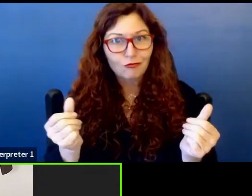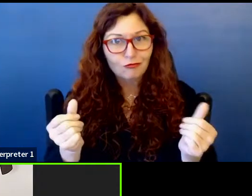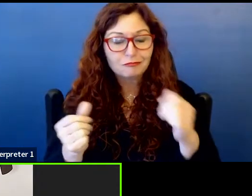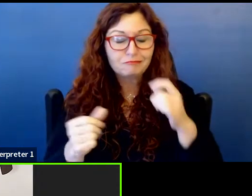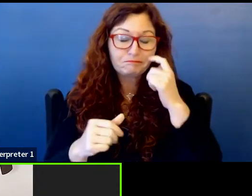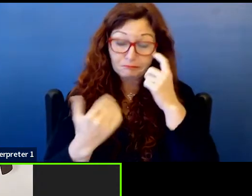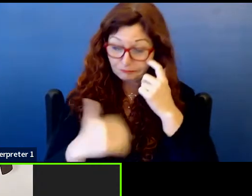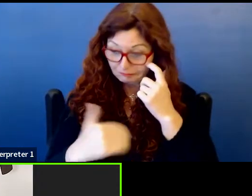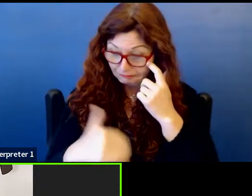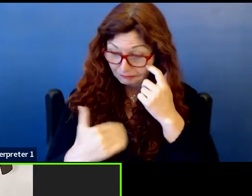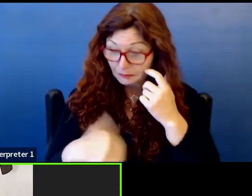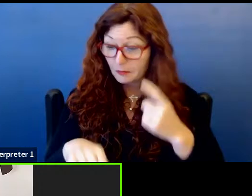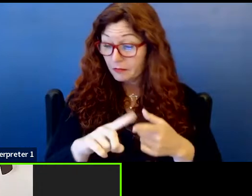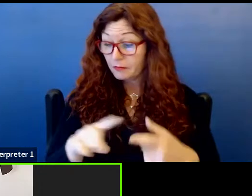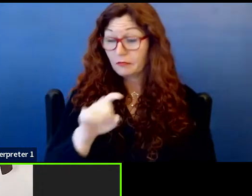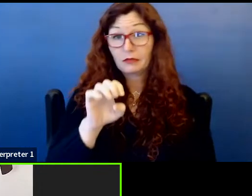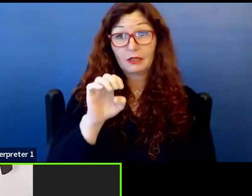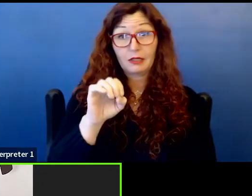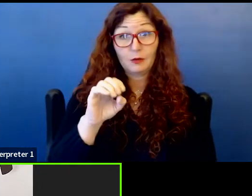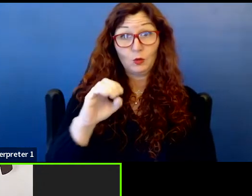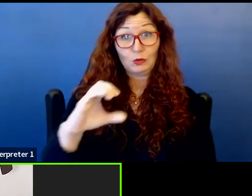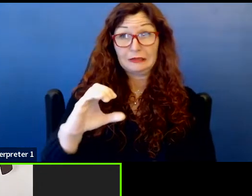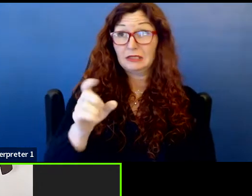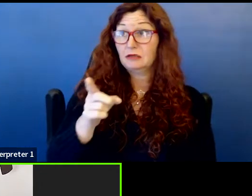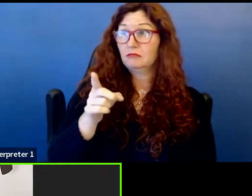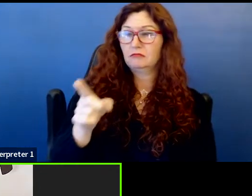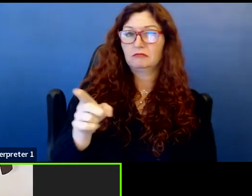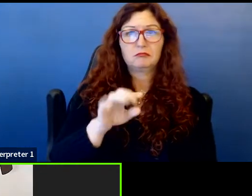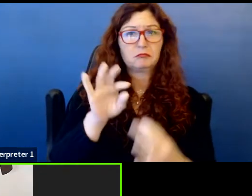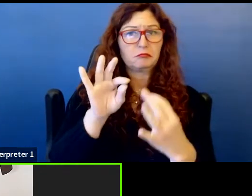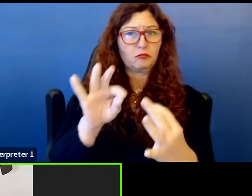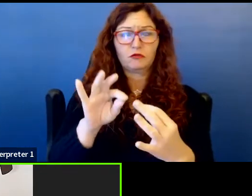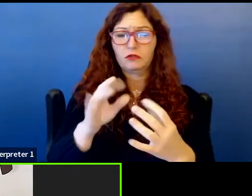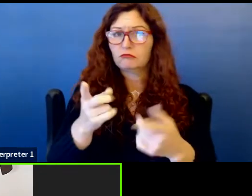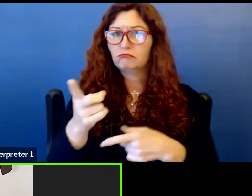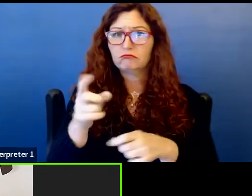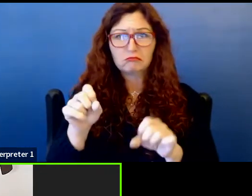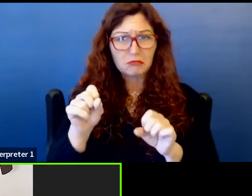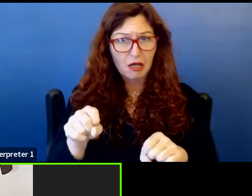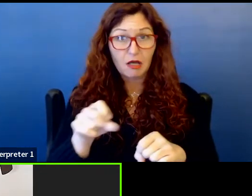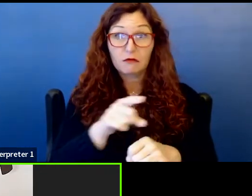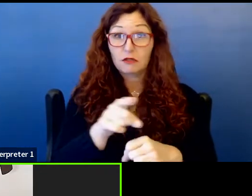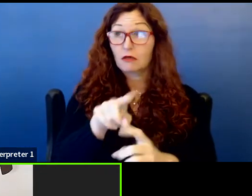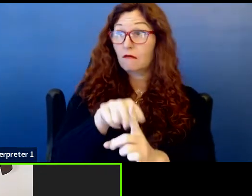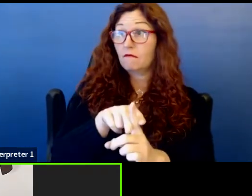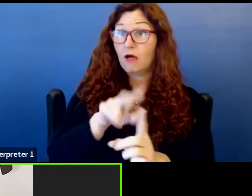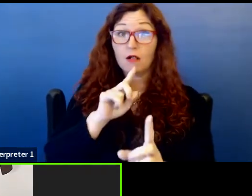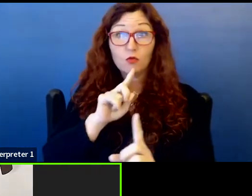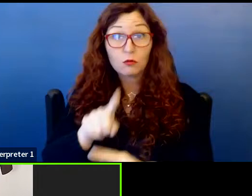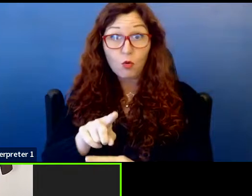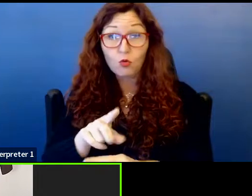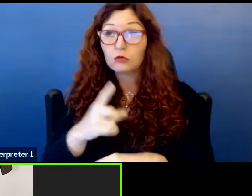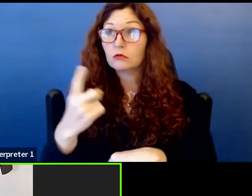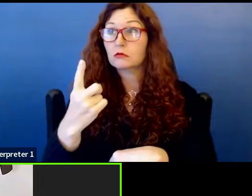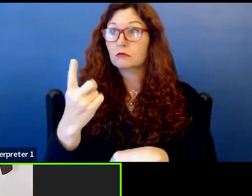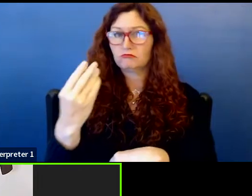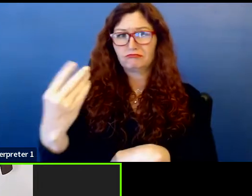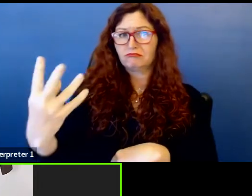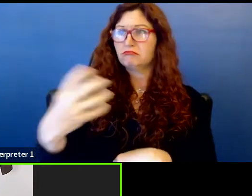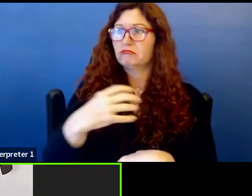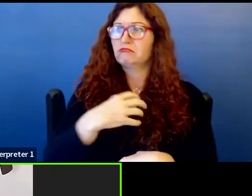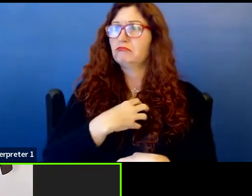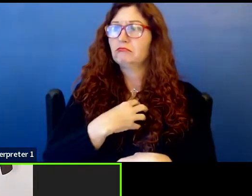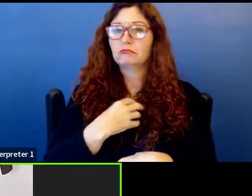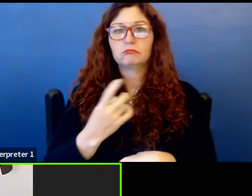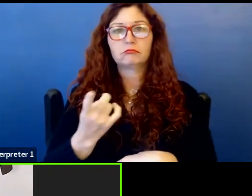in a in a very great position to where if we can make a report and something is going wrong to see how we can